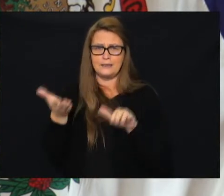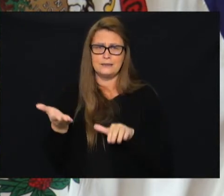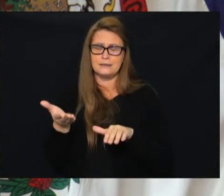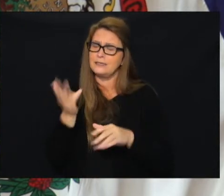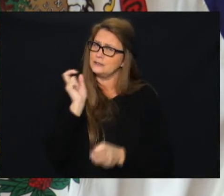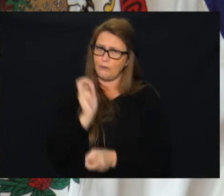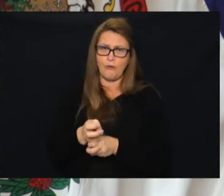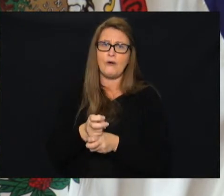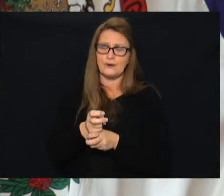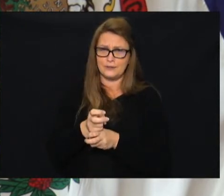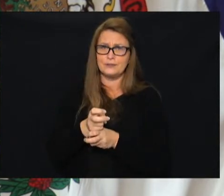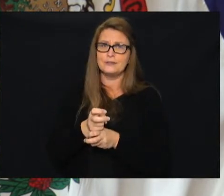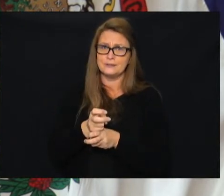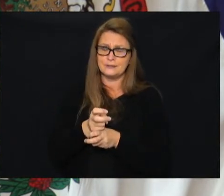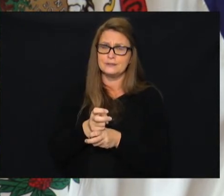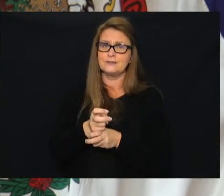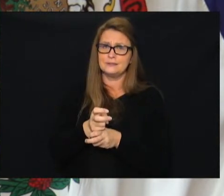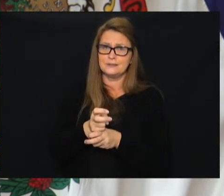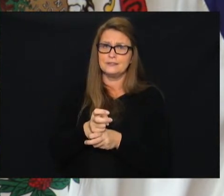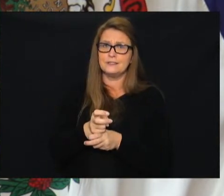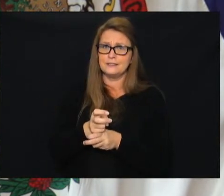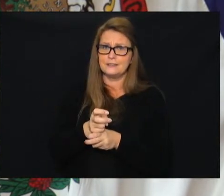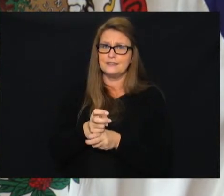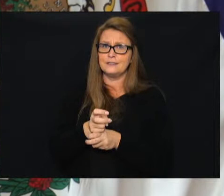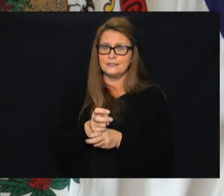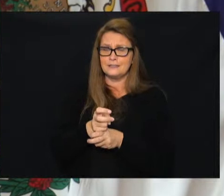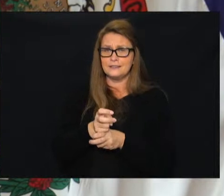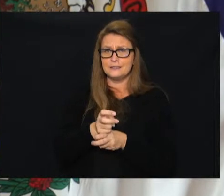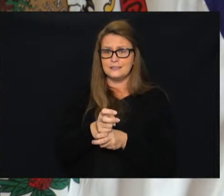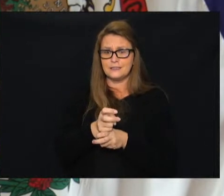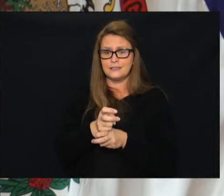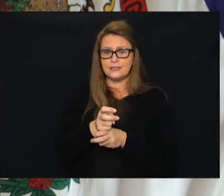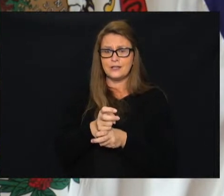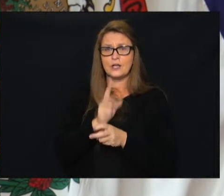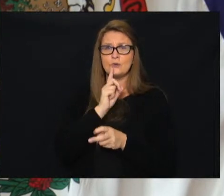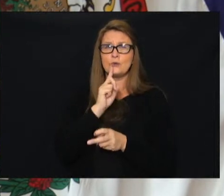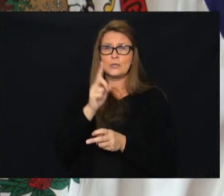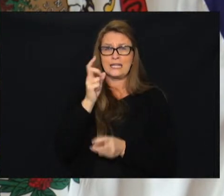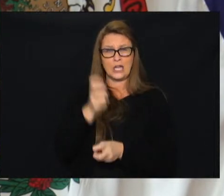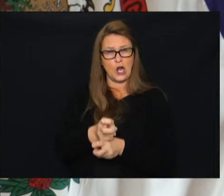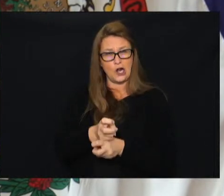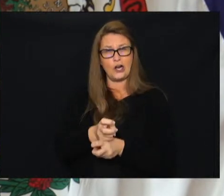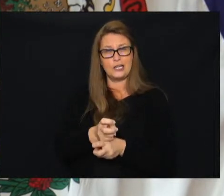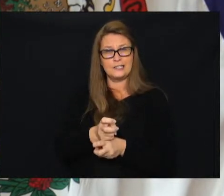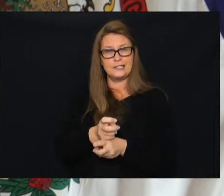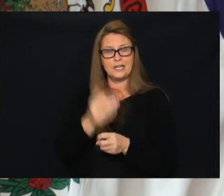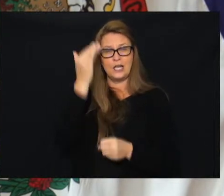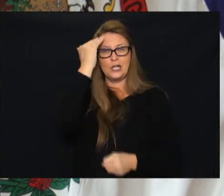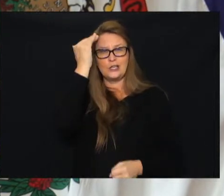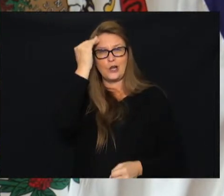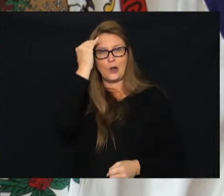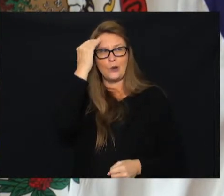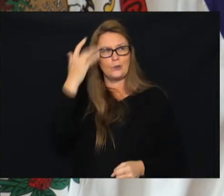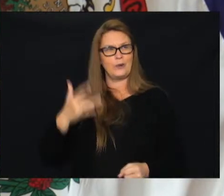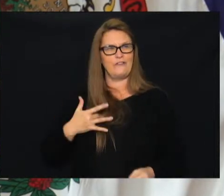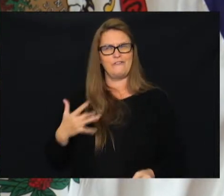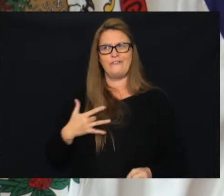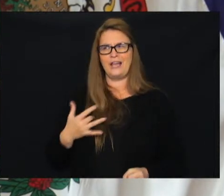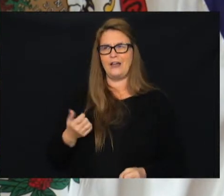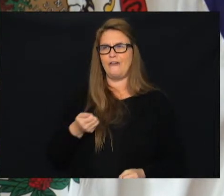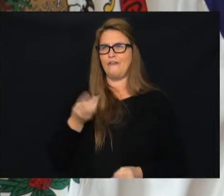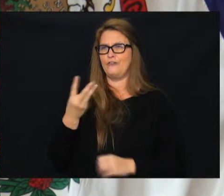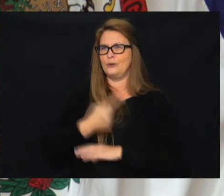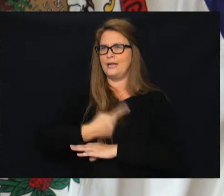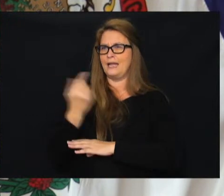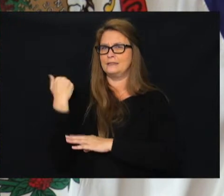hard. It's hard to do. You know, it's especially hard to do knowing, you know, just how tough you felt just a few days